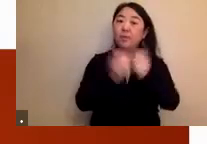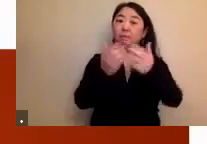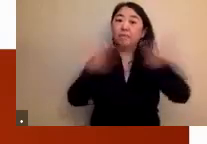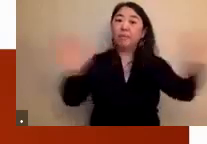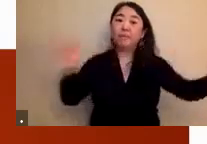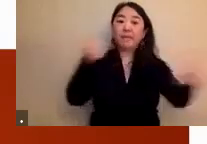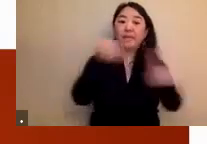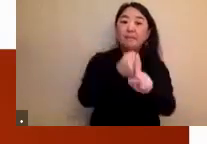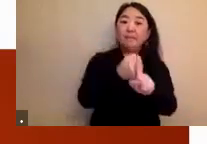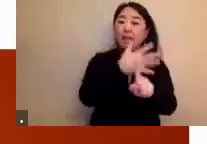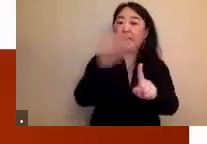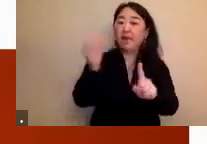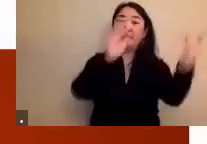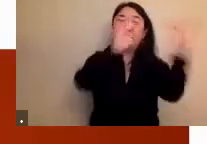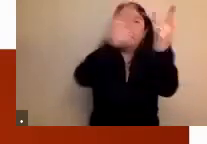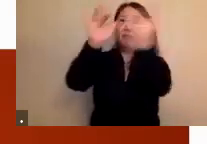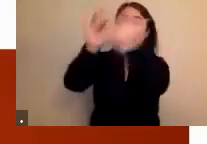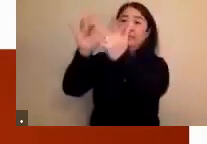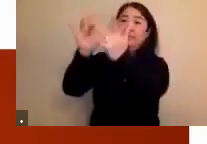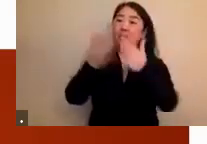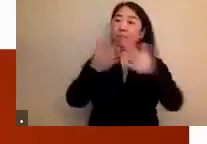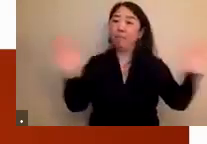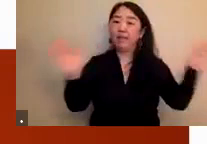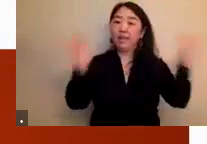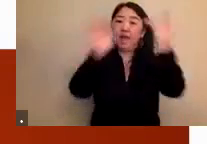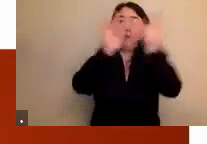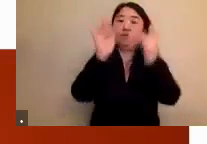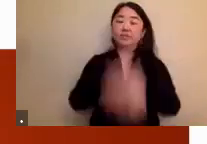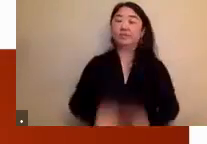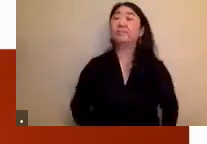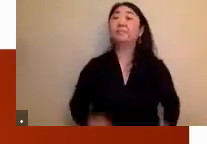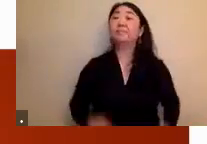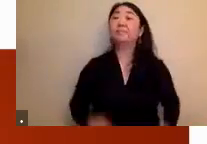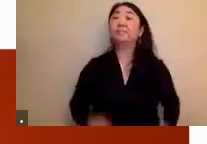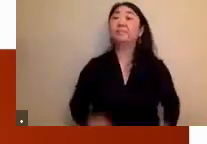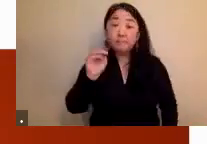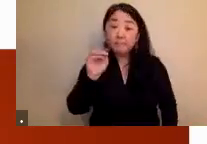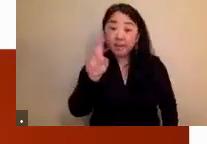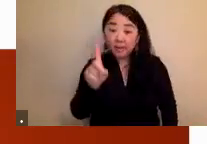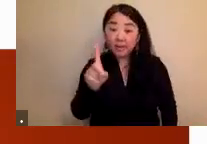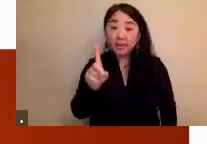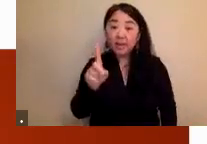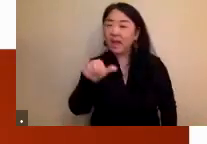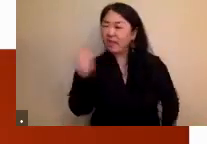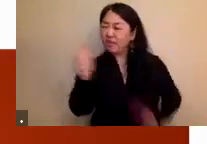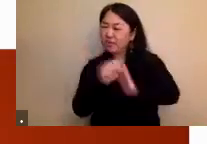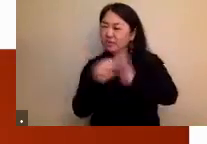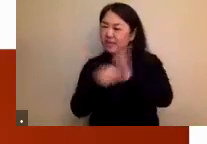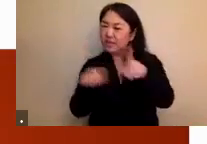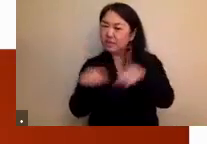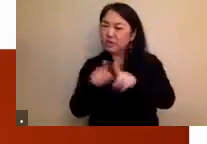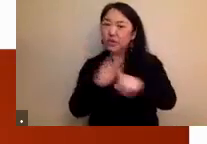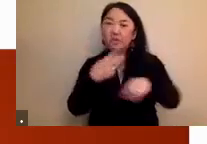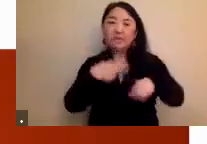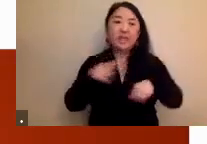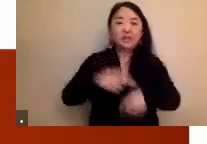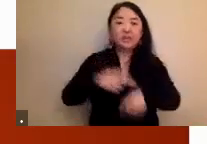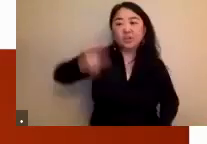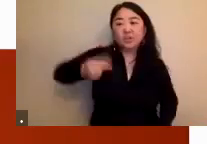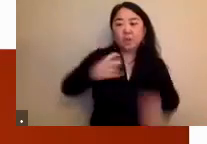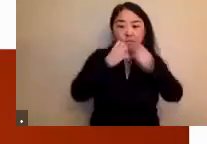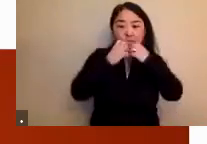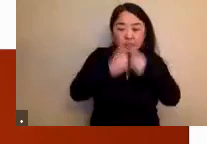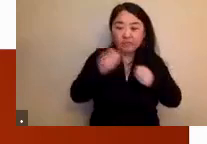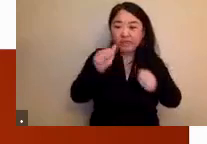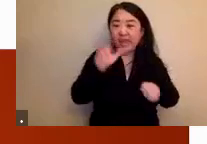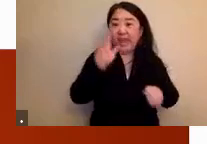as well. And in Maryland and some other states as well, the National Historic Preservation Act, the last agency